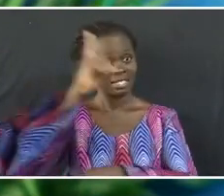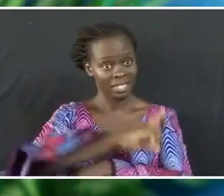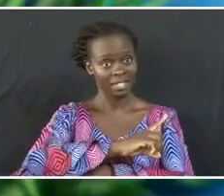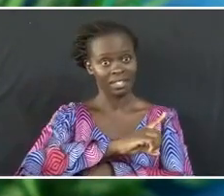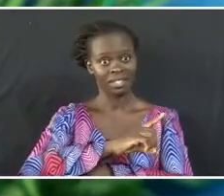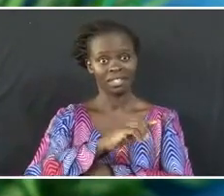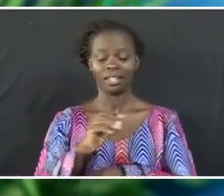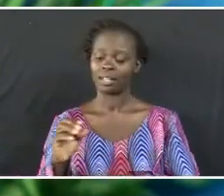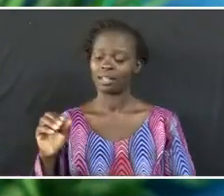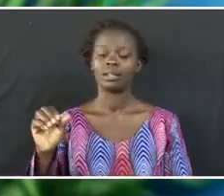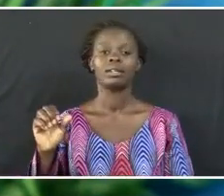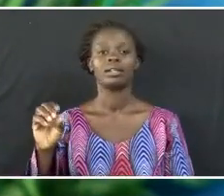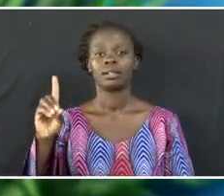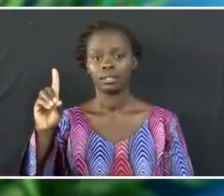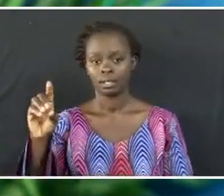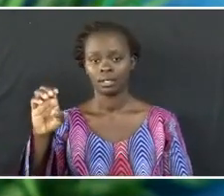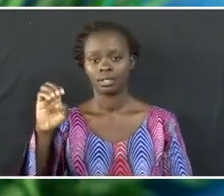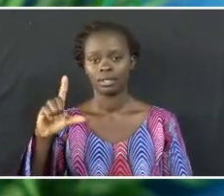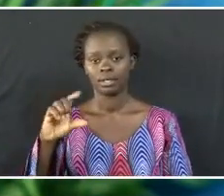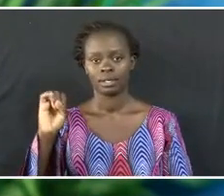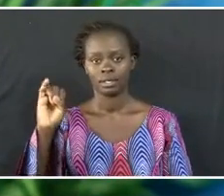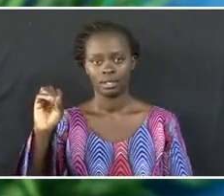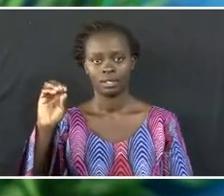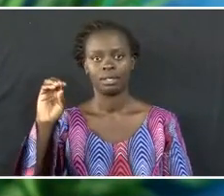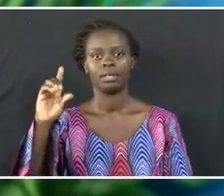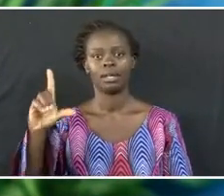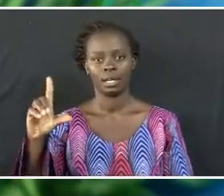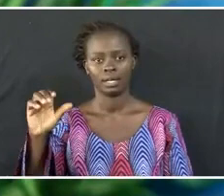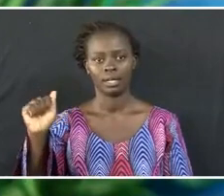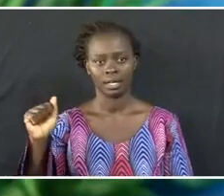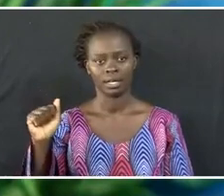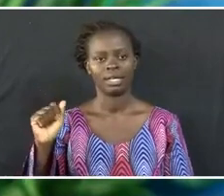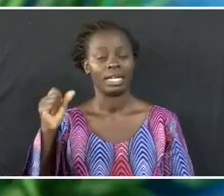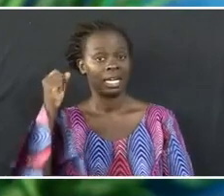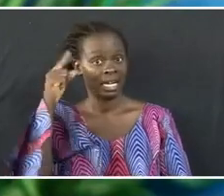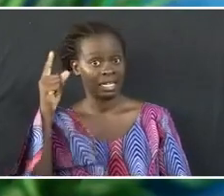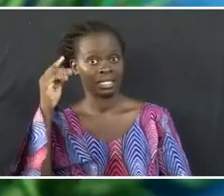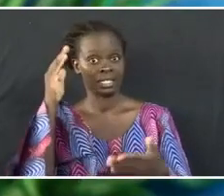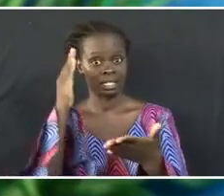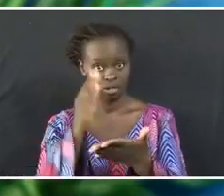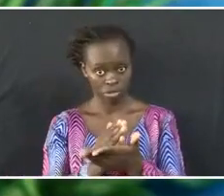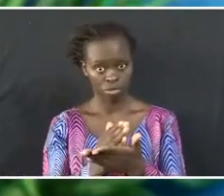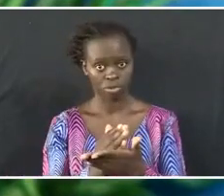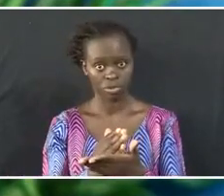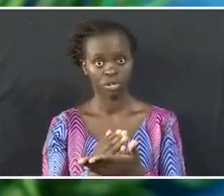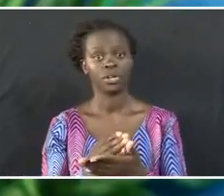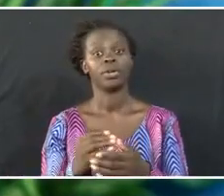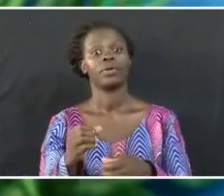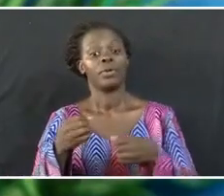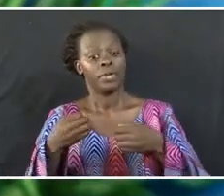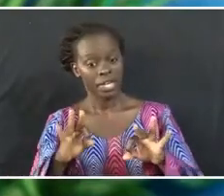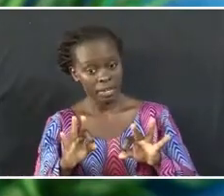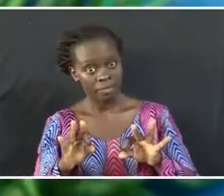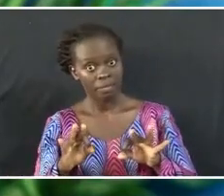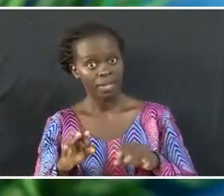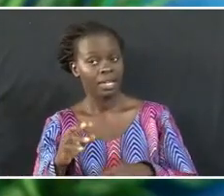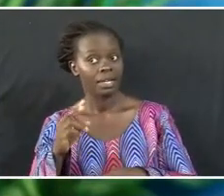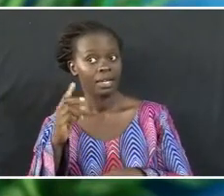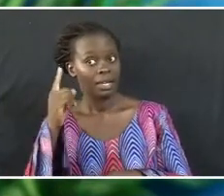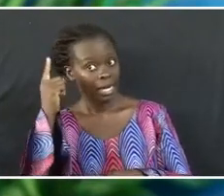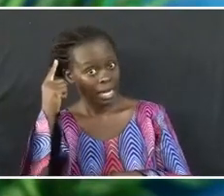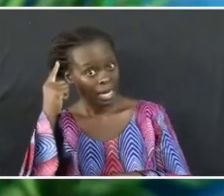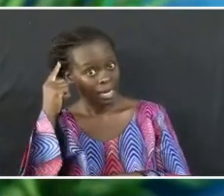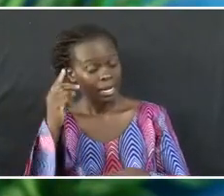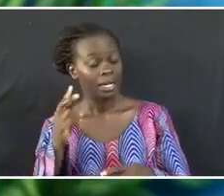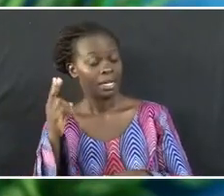ask. Samson finally told her the secret of his strength. "If my head were shaved, I